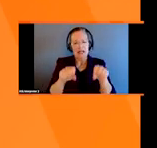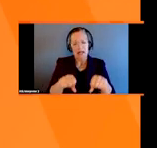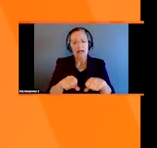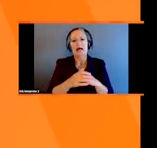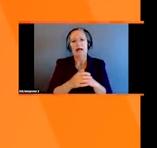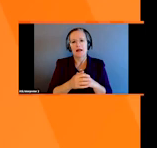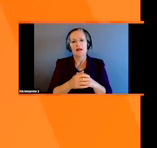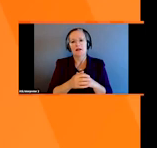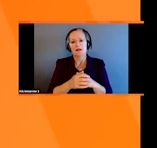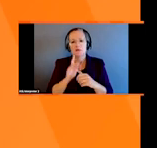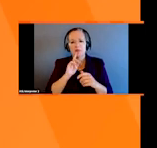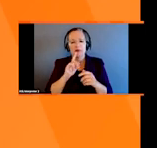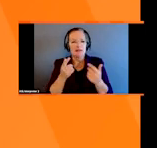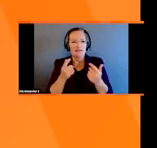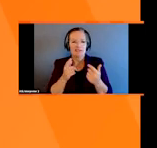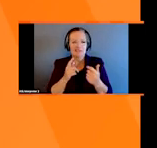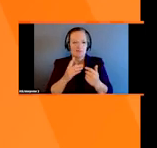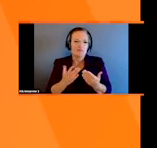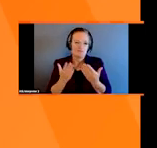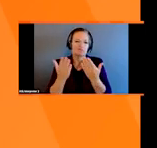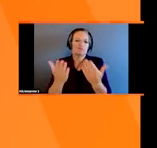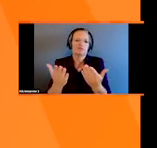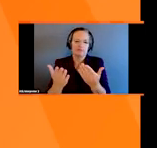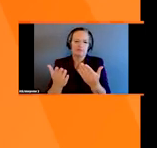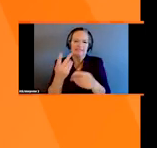But I do try to treat them as two separate things.